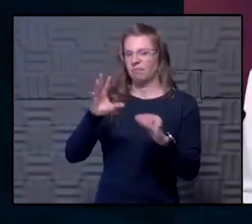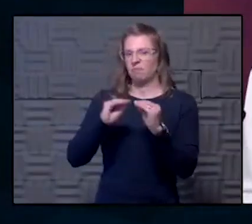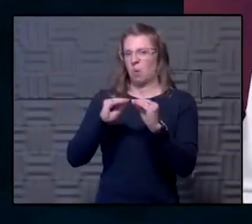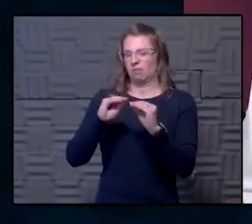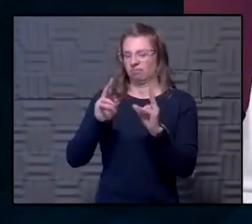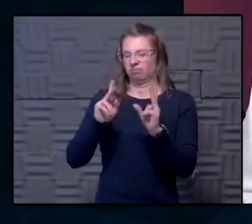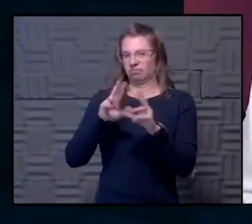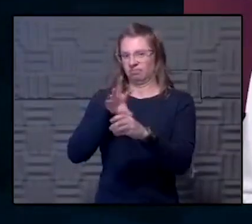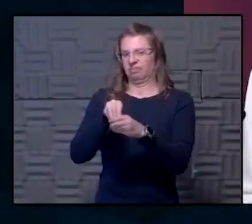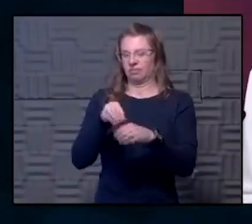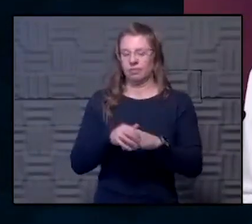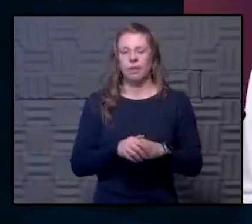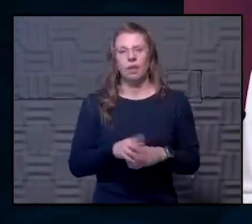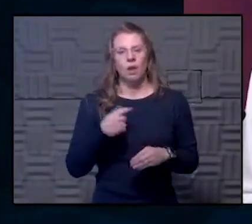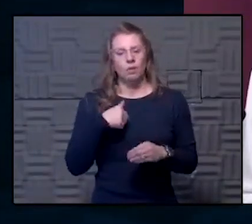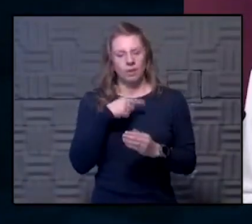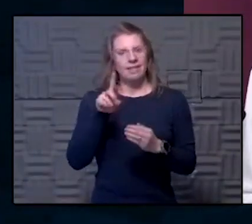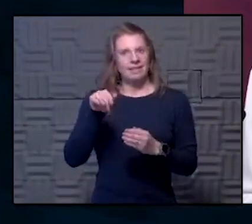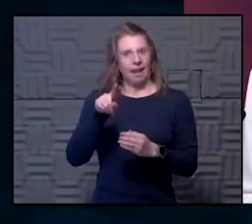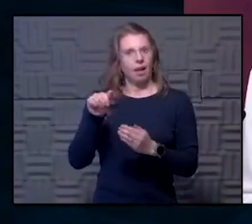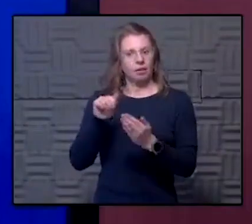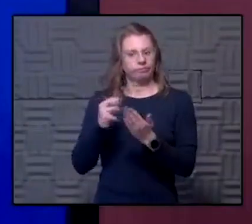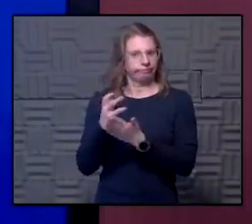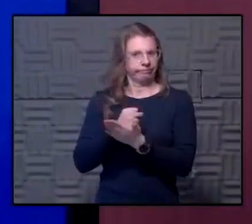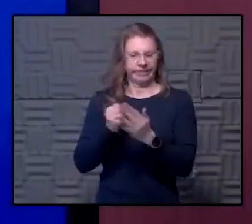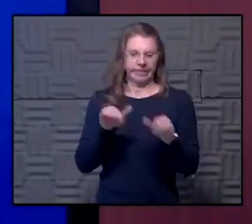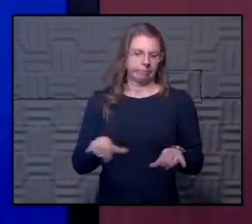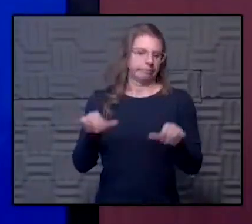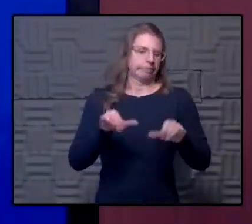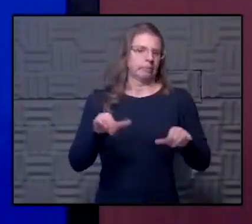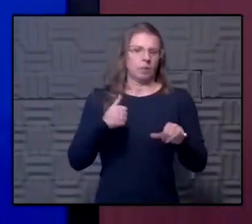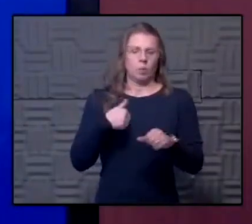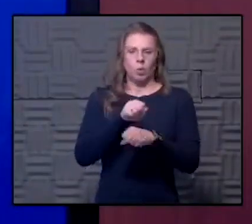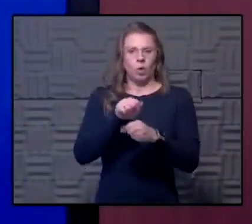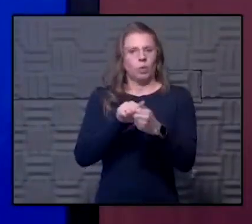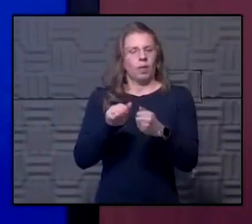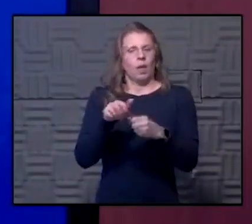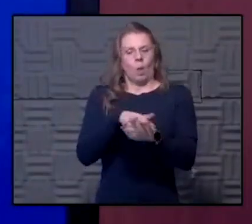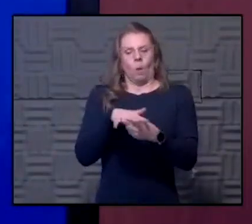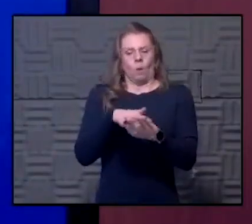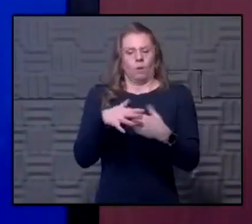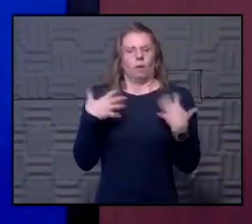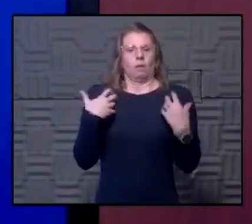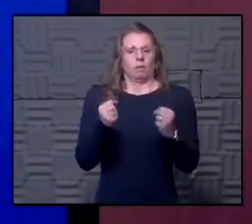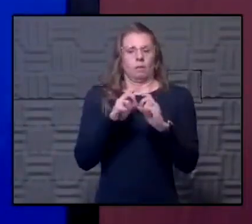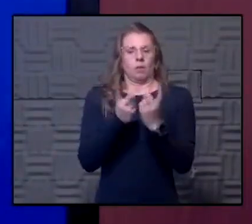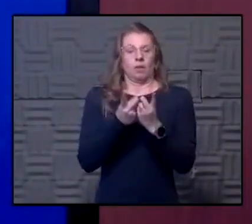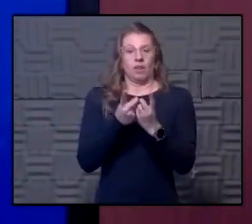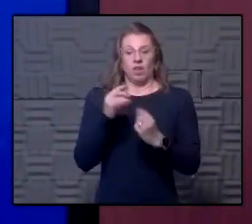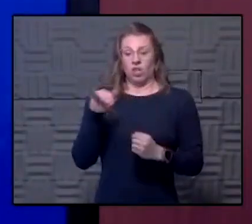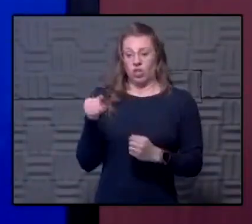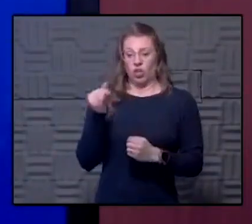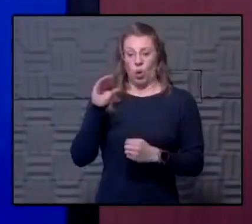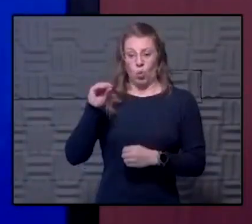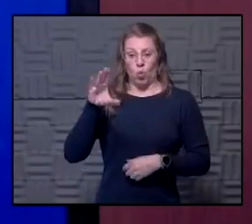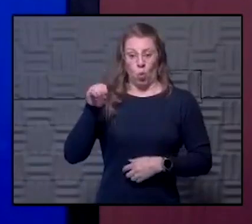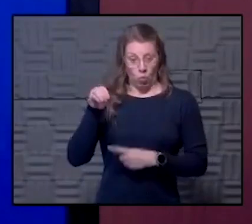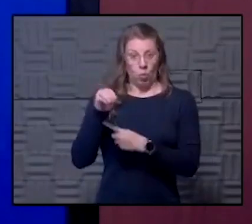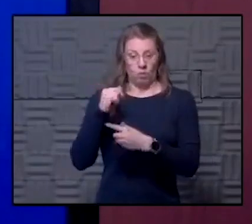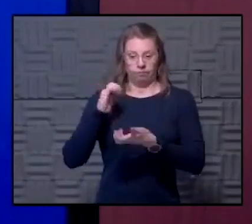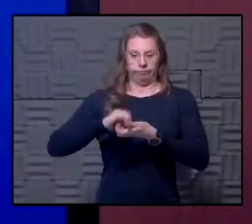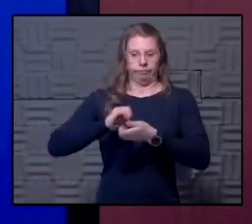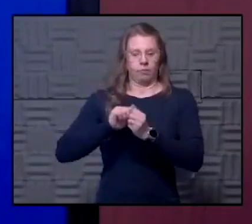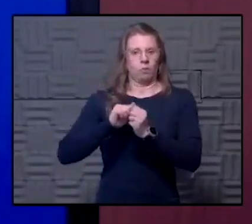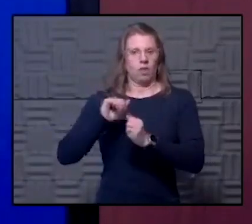You know, we've seen the same thing in our data as we work with local county health departments, for example. Just Johnson County residents, as we've partnered